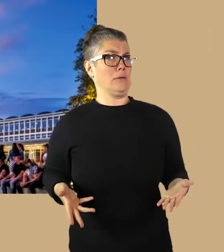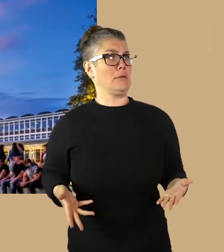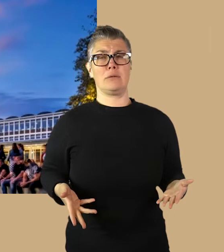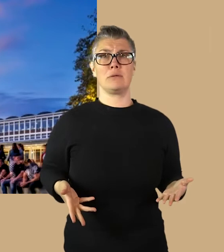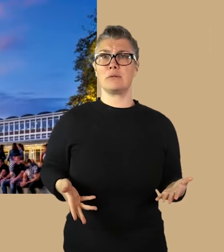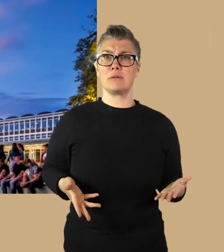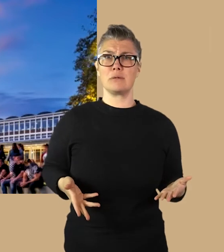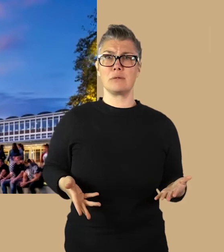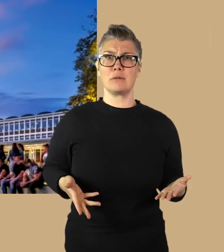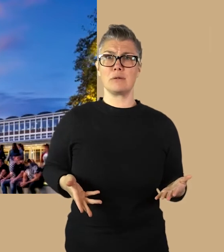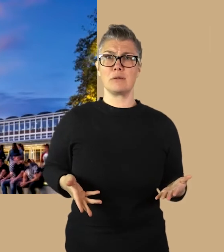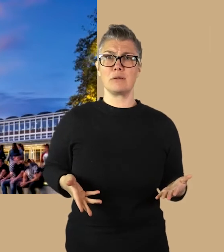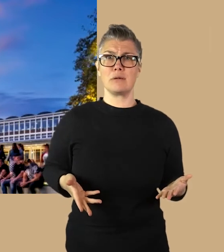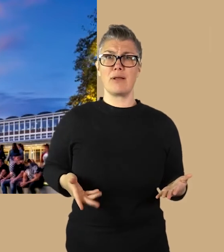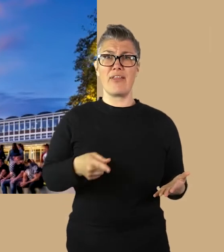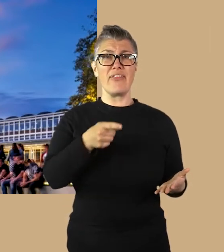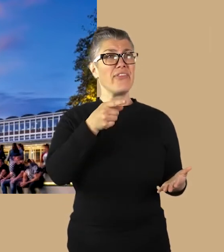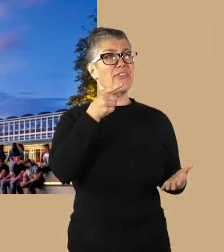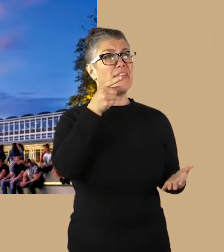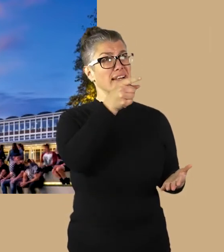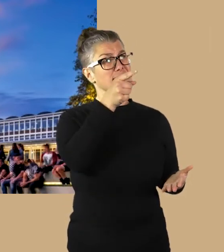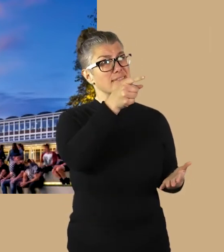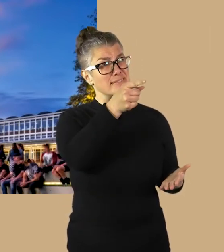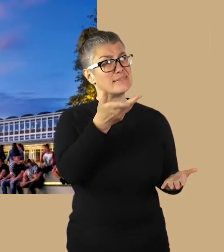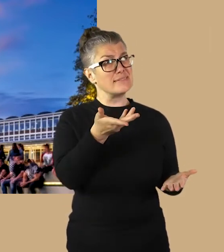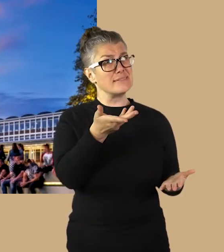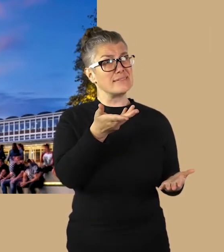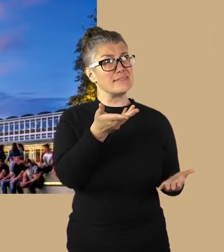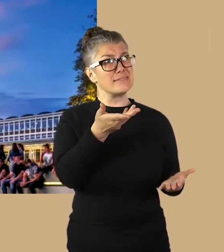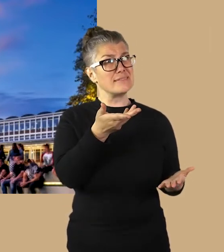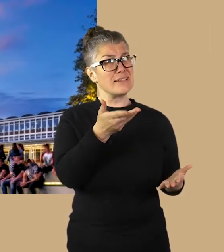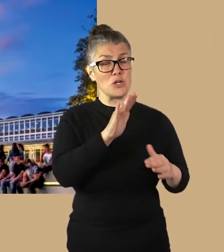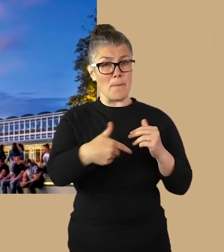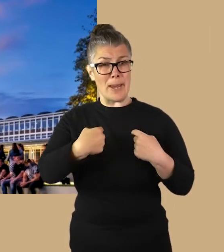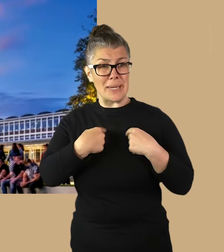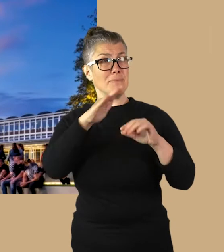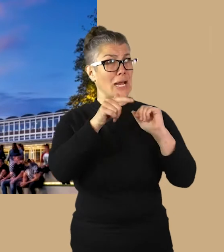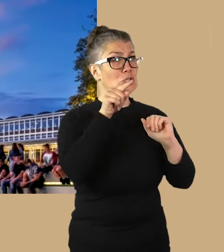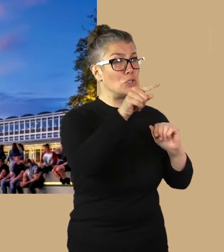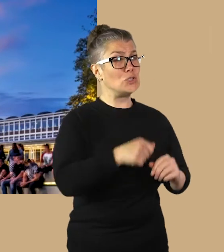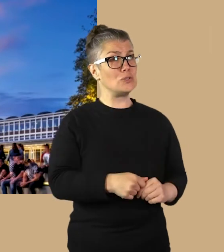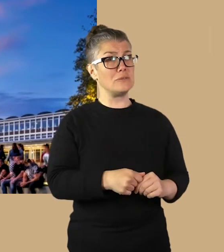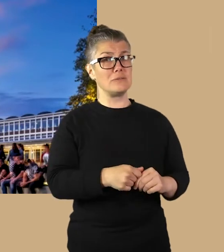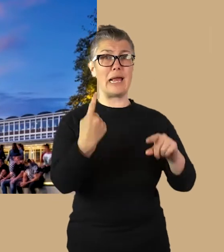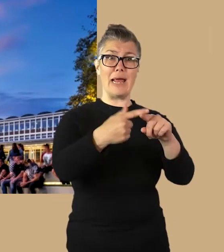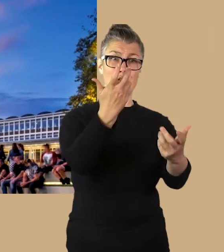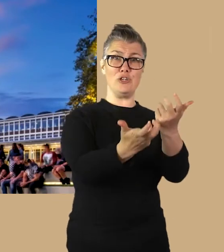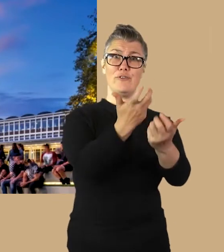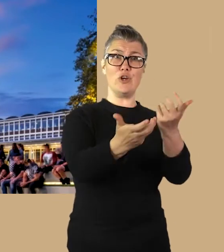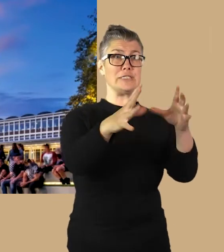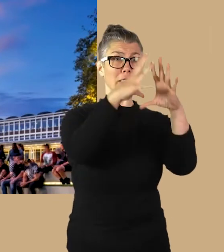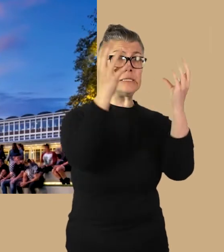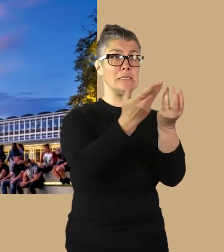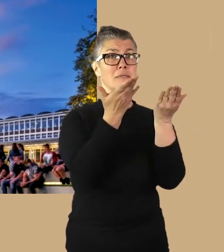That is not a reflection of us as a student. That's a reflection of you as a teacher, and you as a